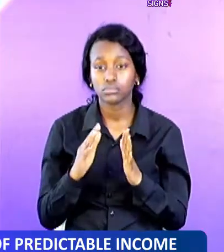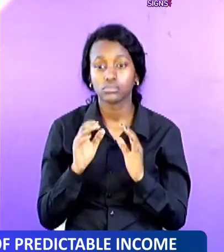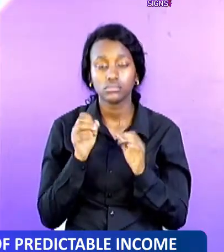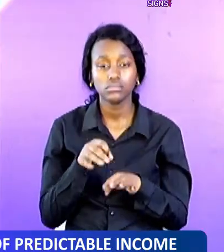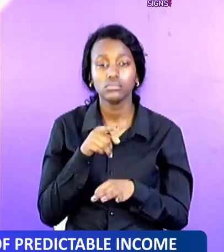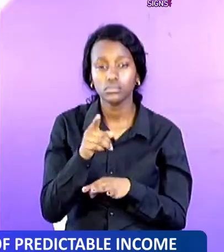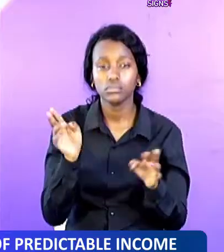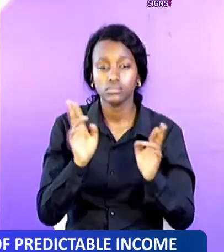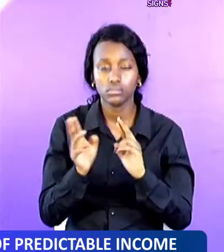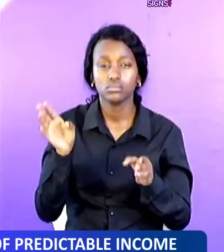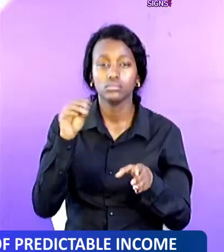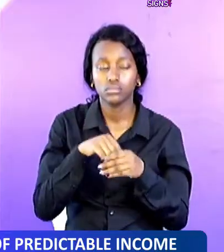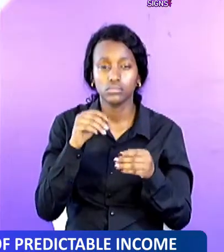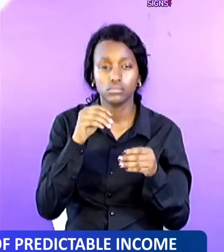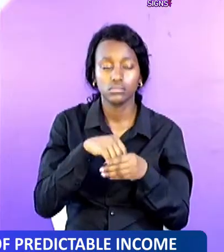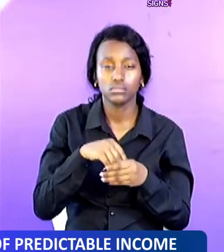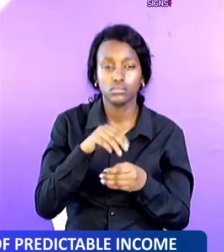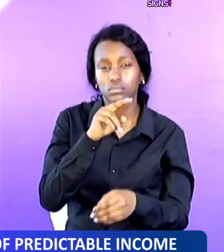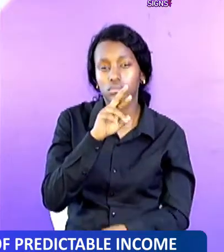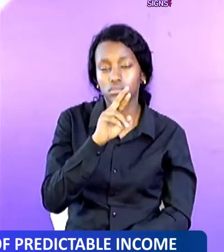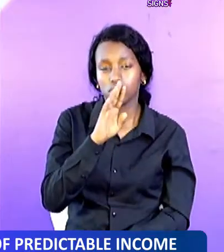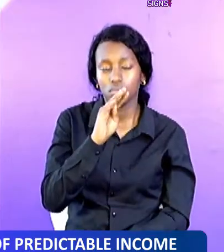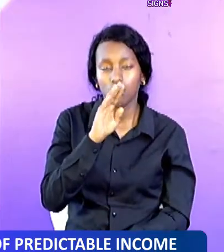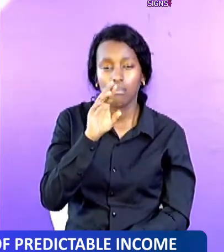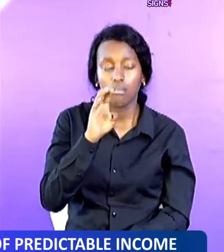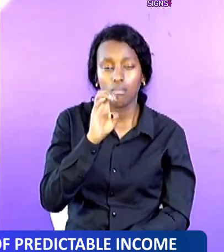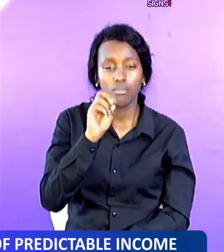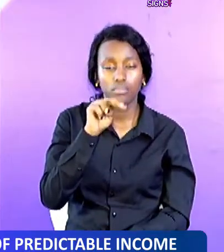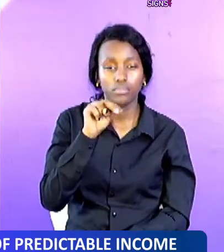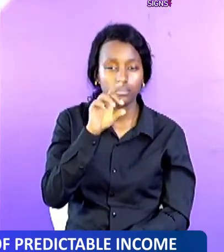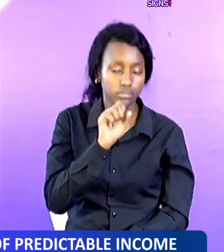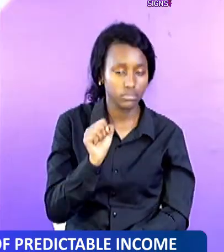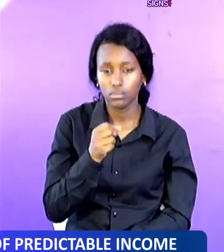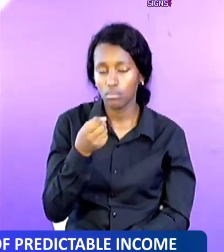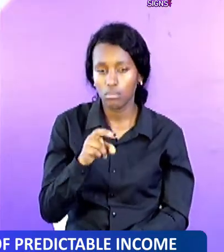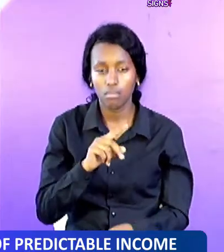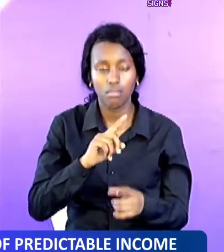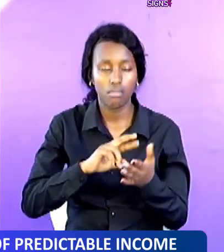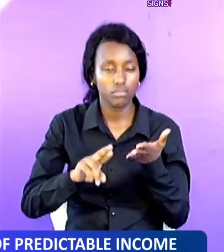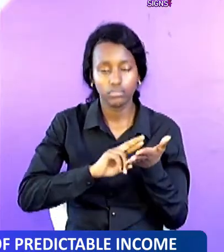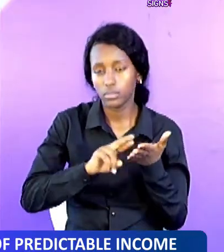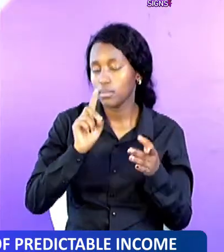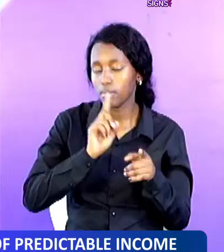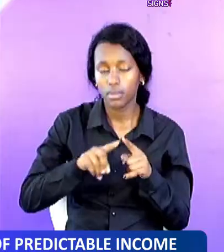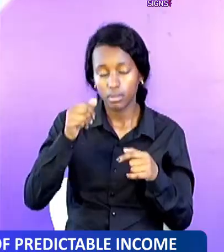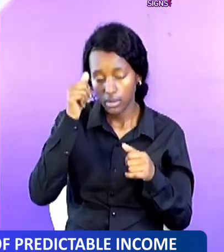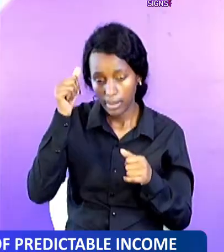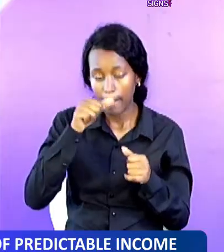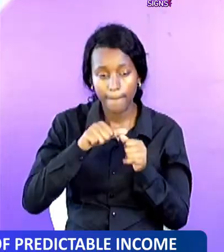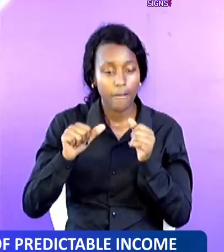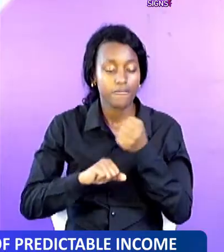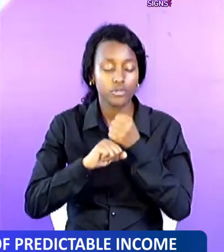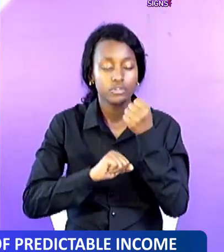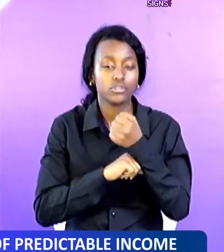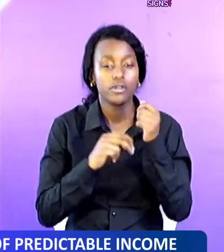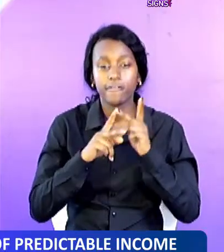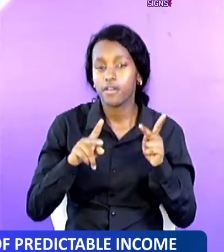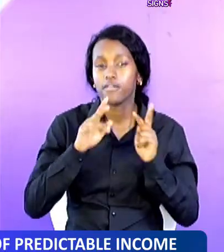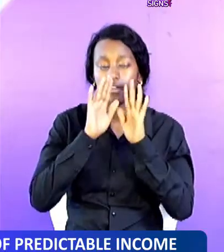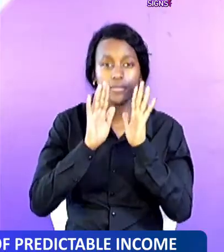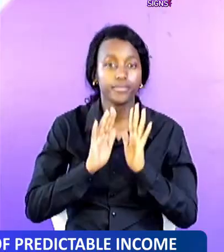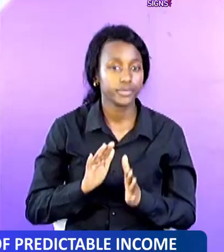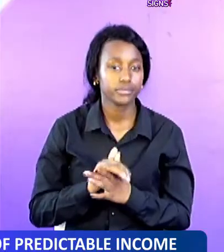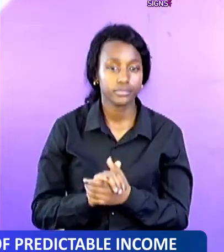investing in bonds or investing in rentals. But always build your foundation first. And money market